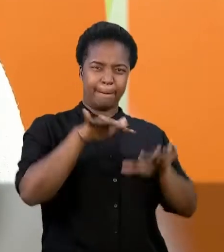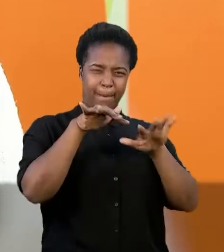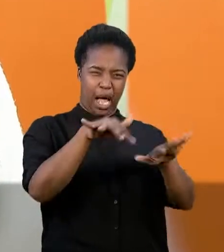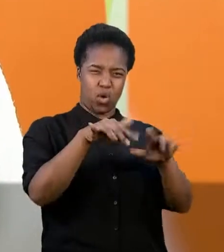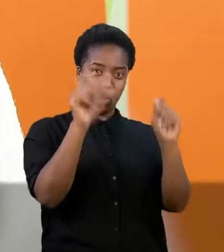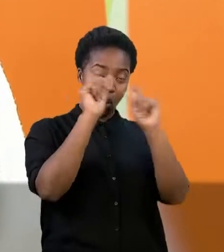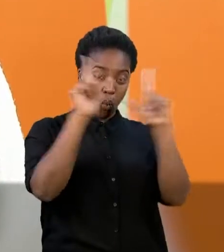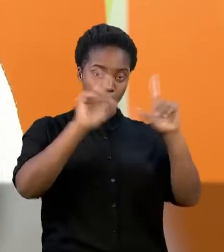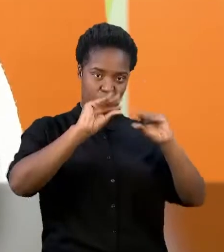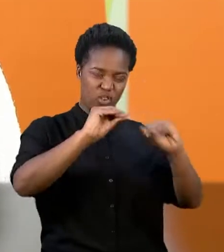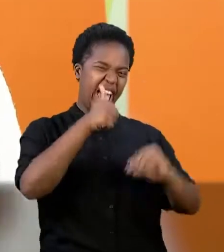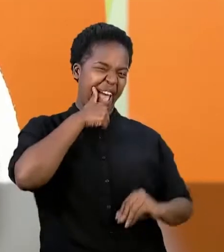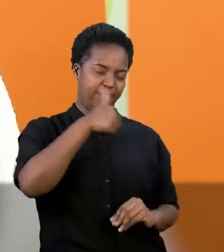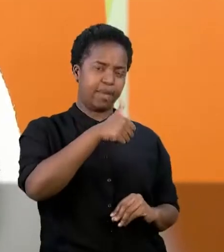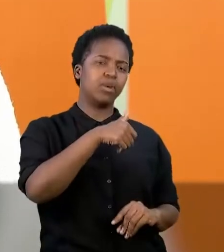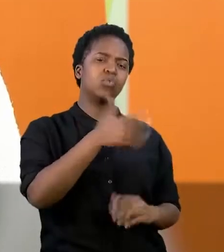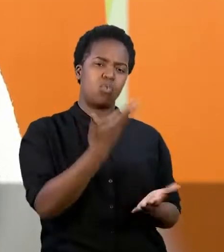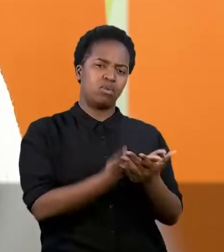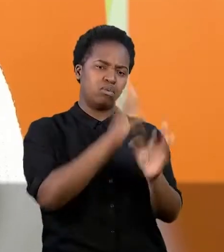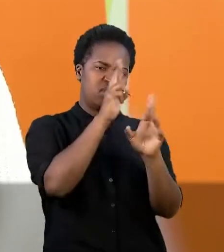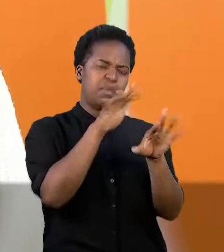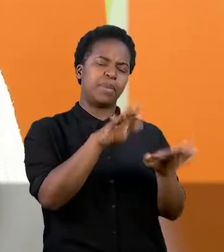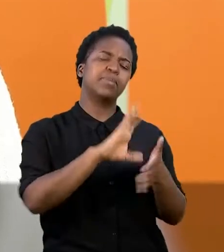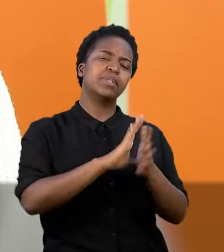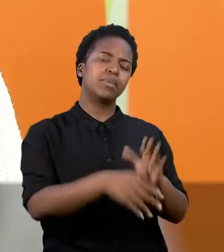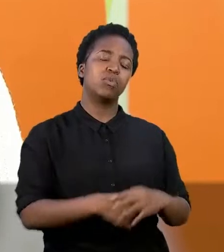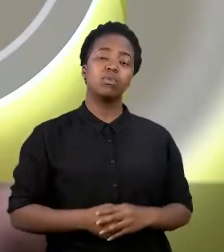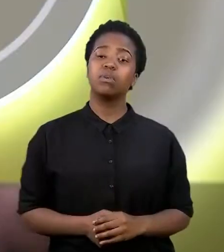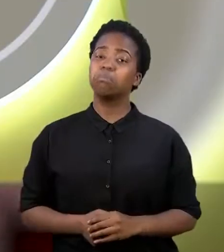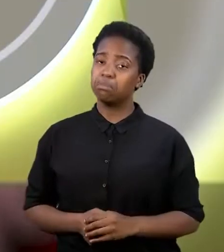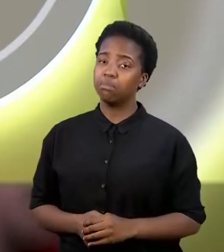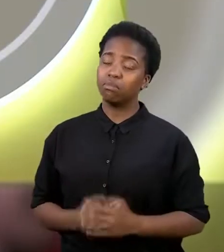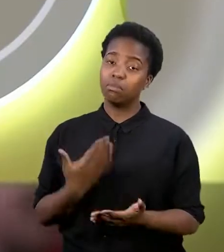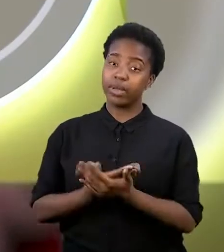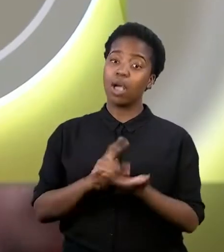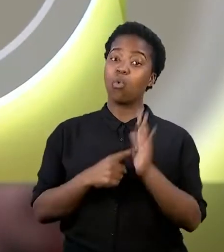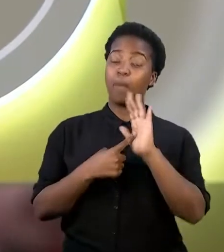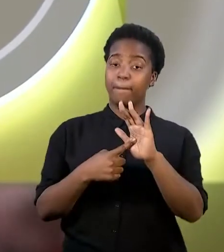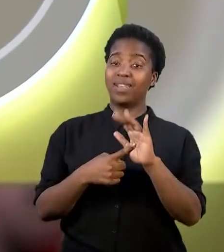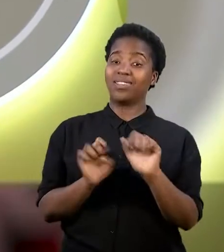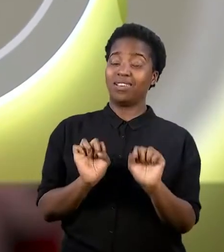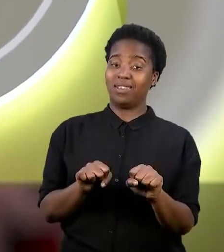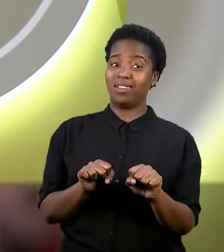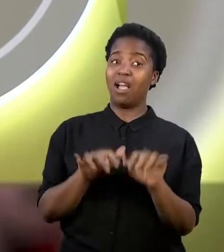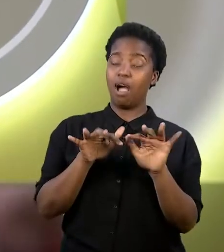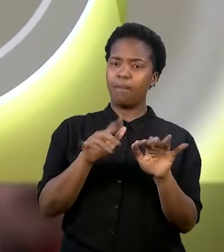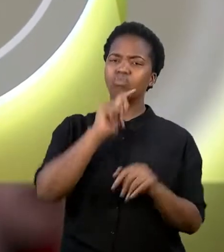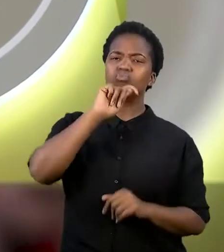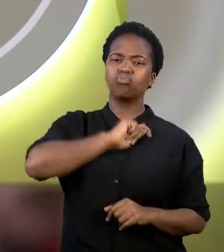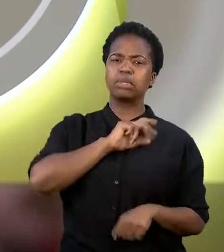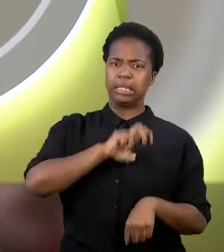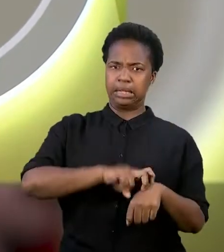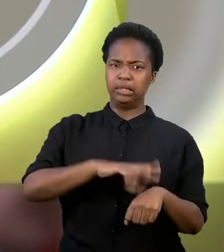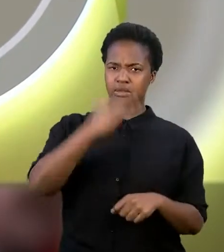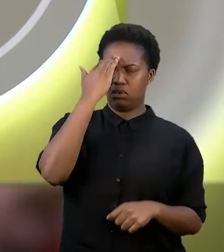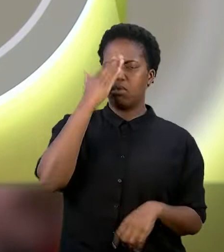ka disability tse ba kgonang ho respecta motho disabled. Ho a bontsha hore lefatsheng batho ntho tse ngata o tlamehile ba ithute ka